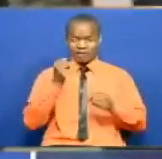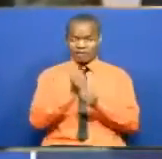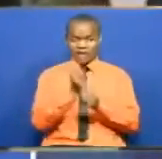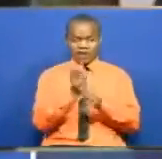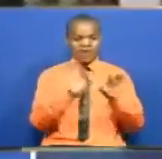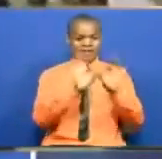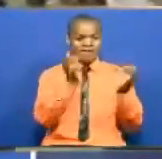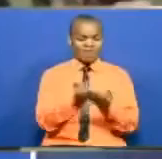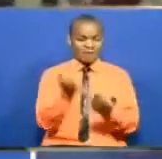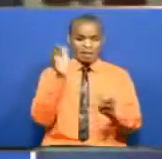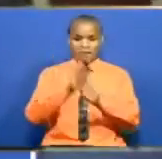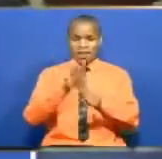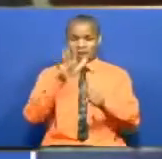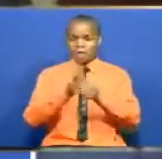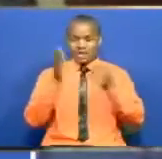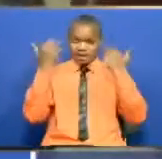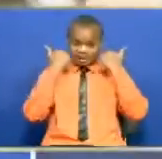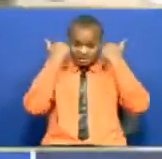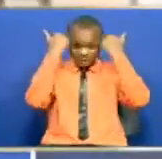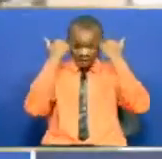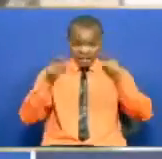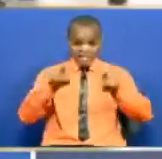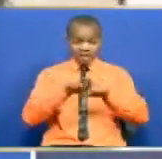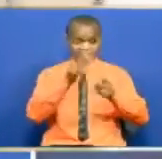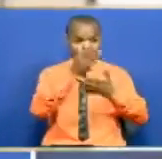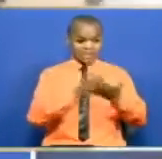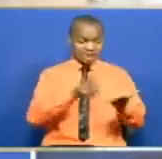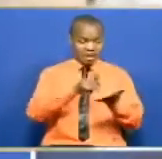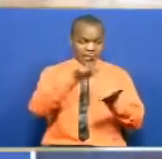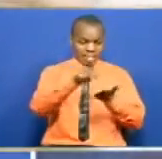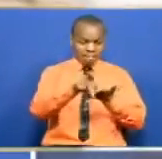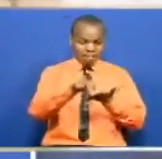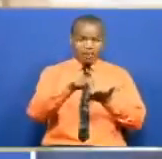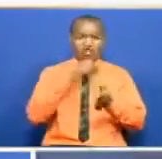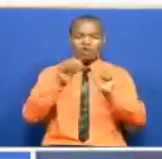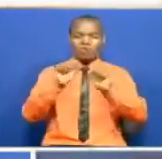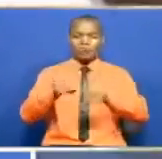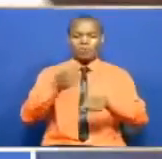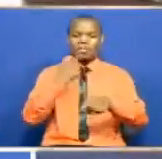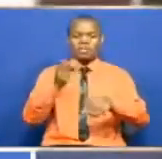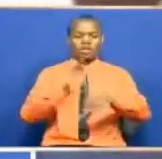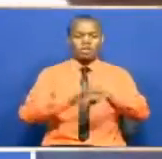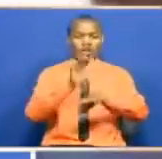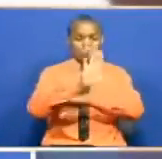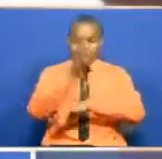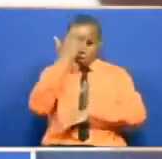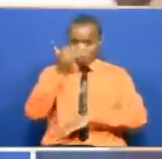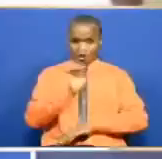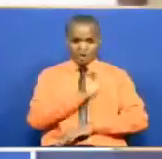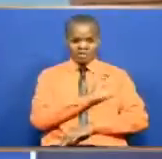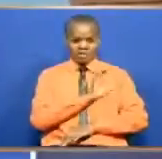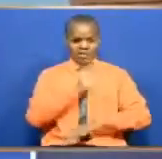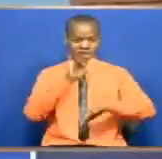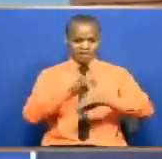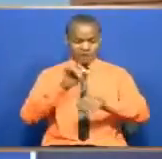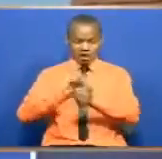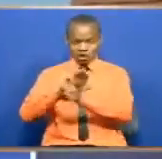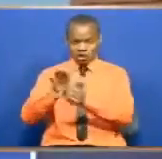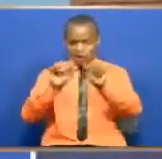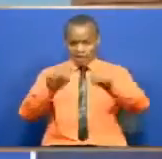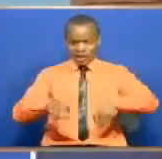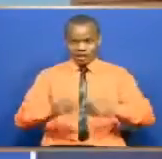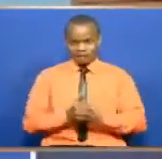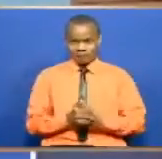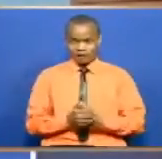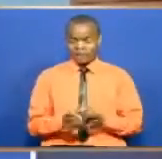battling stigma, with most unable to pay proper final respect to their loved ones for fear of being infected. However, the stigma is